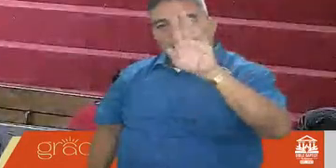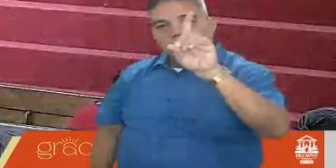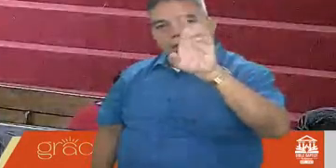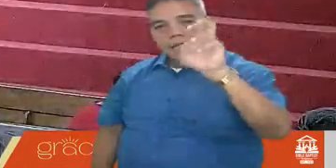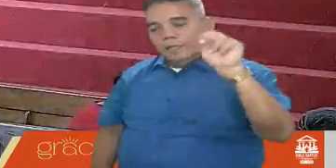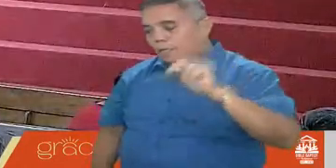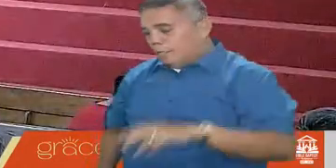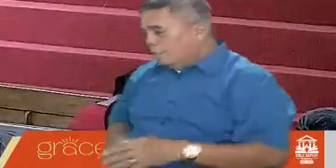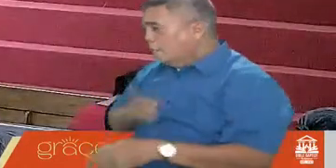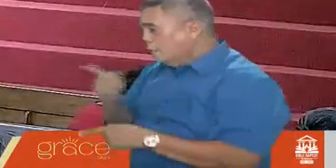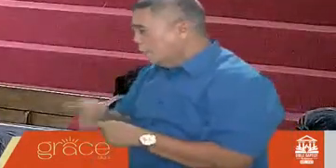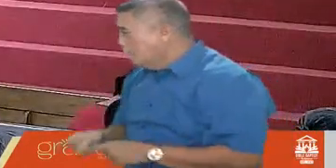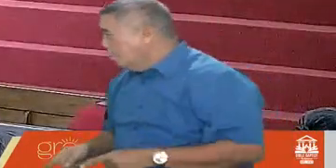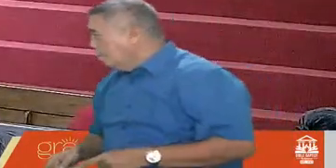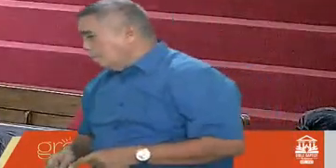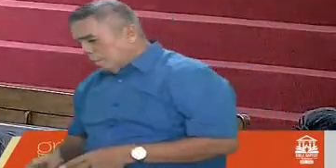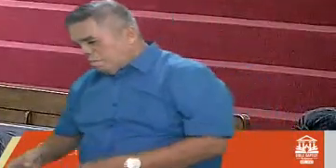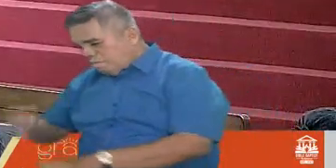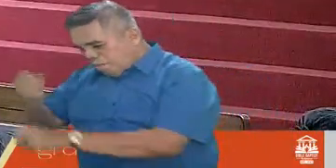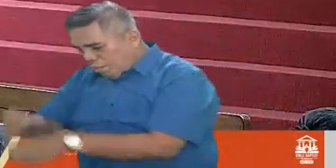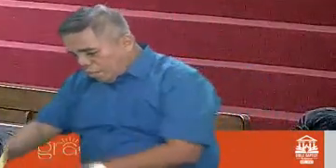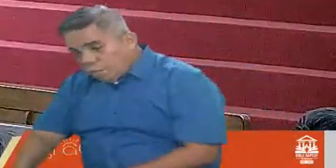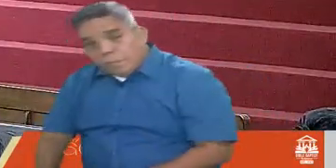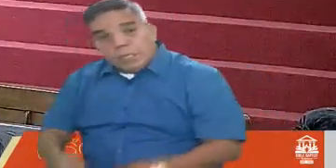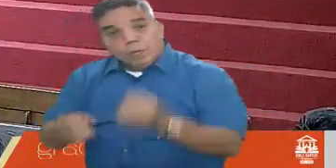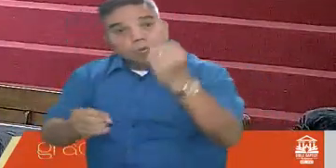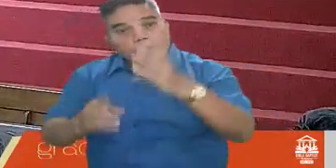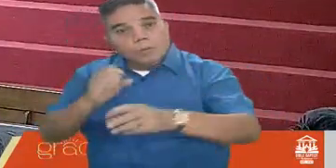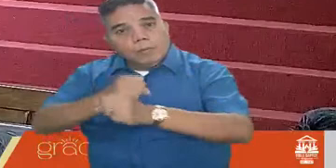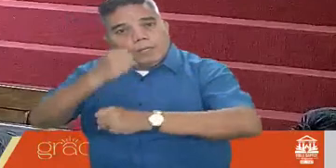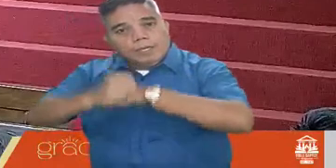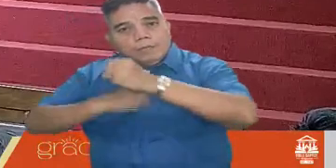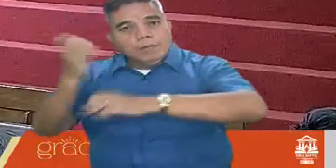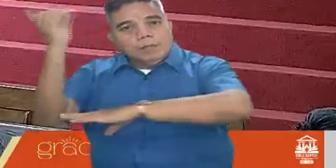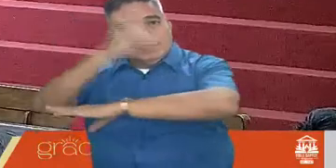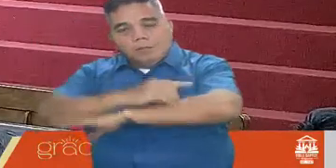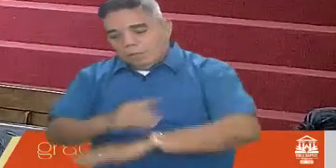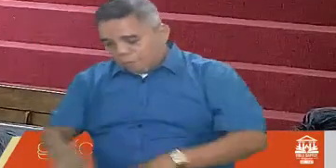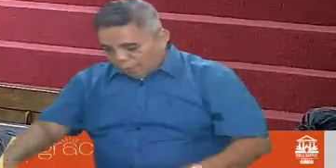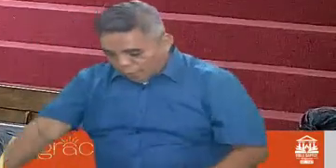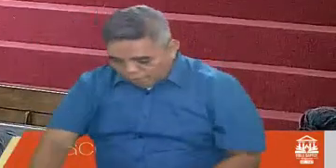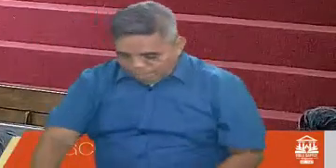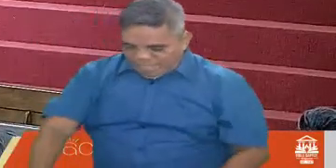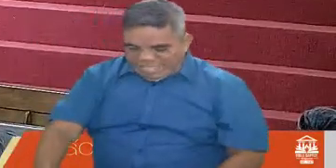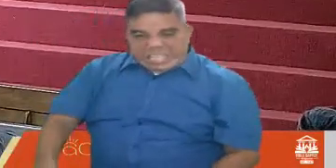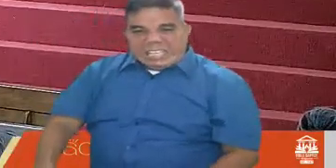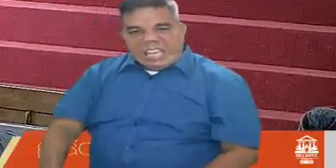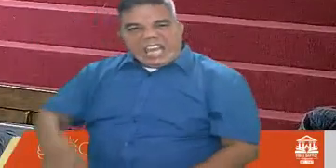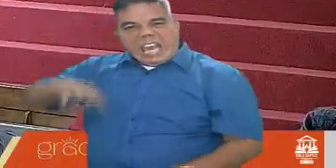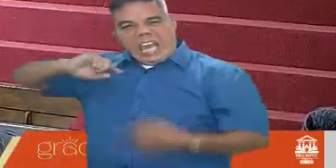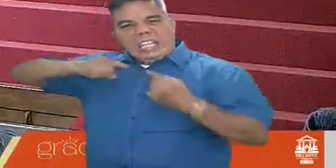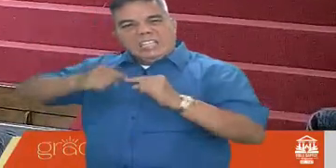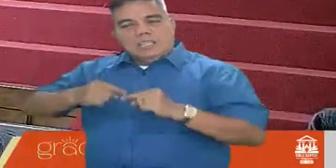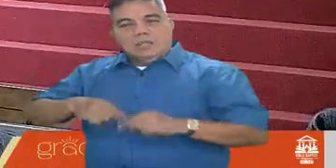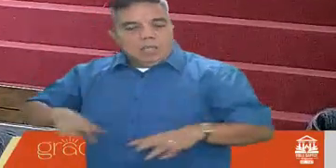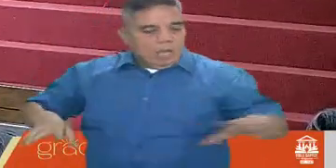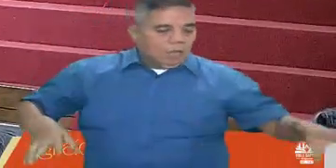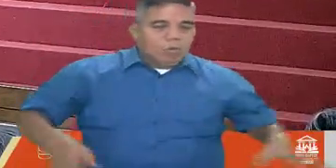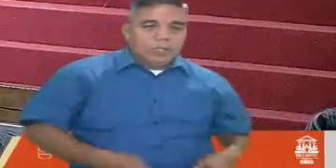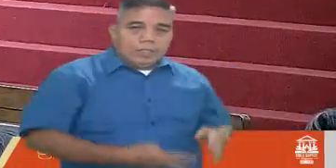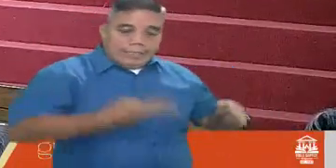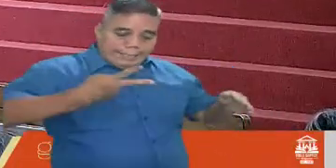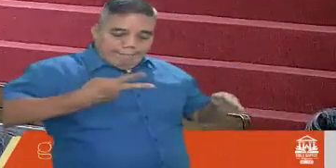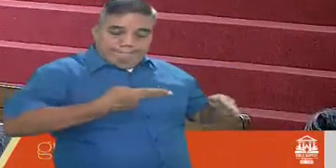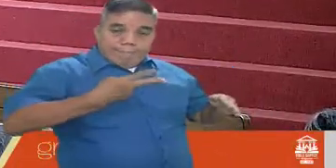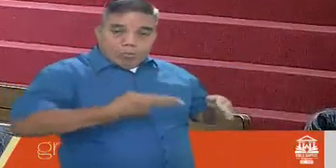mabisita, puti ng pagkakaya, maguha kong pliers. Kaya di na ako maibot, o madamang ka din ako, sakit kaya kong kamot, magda akong